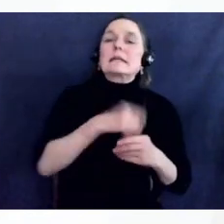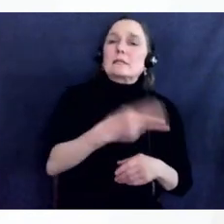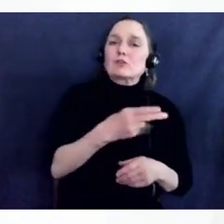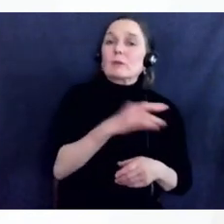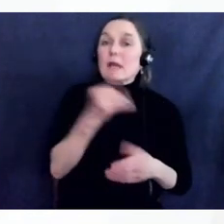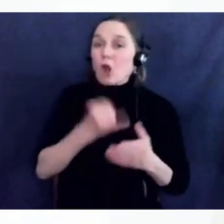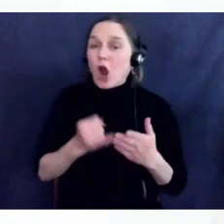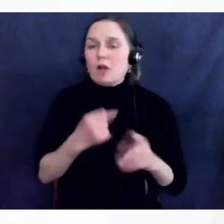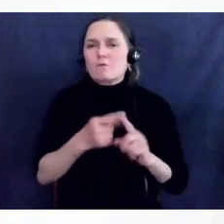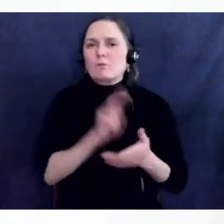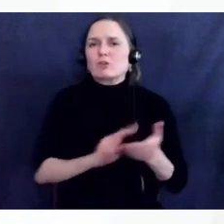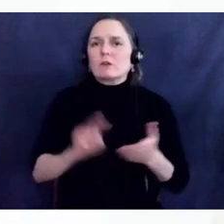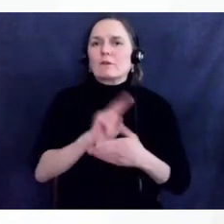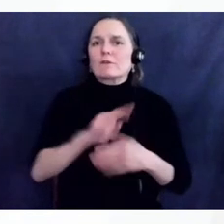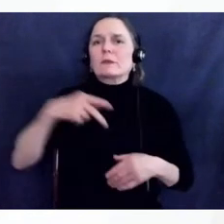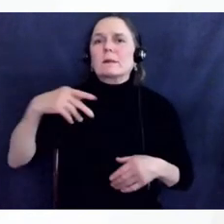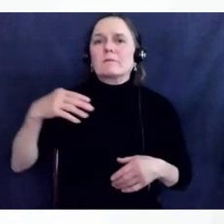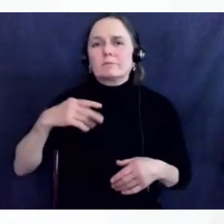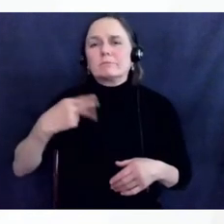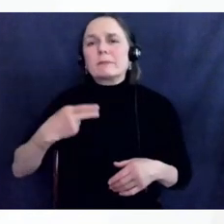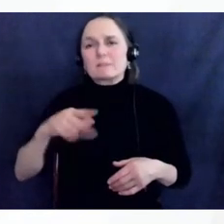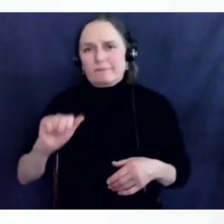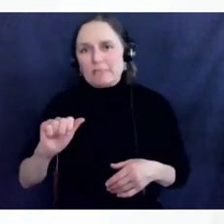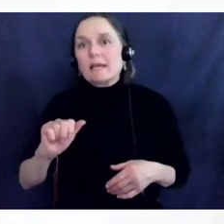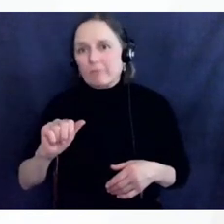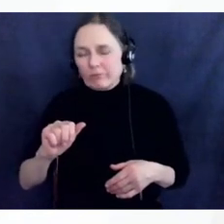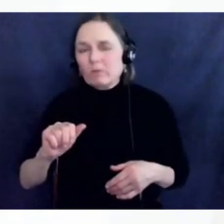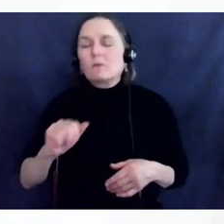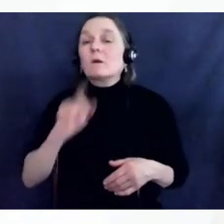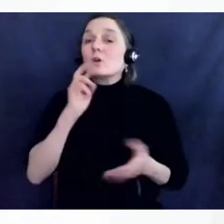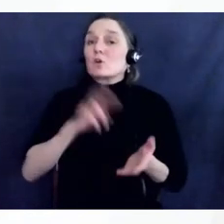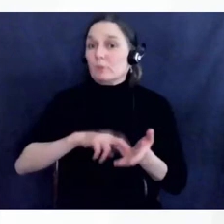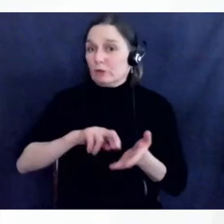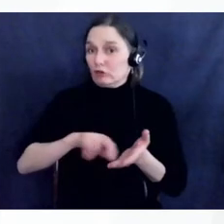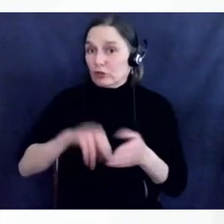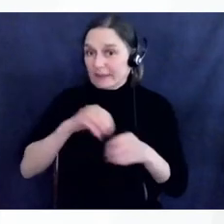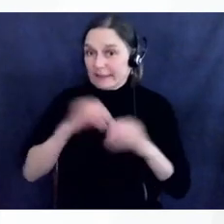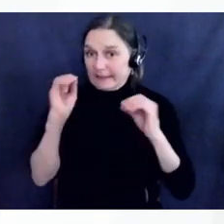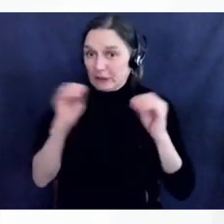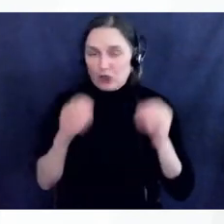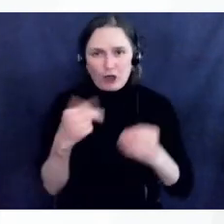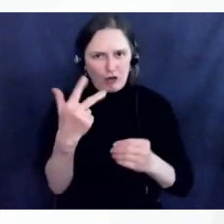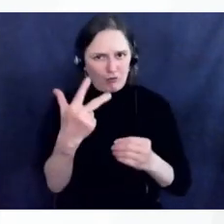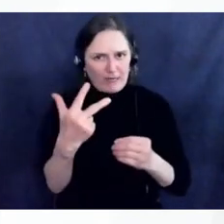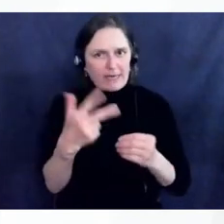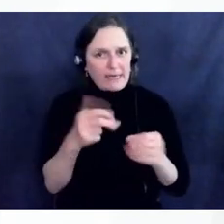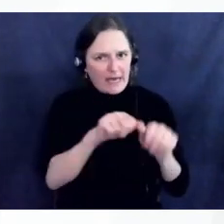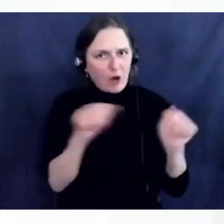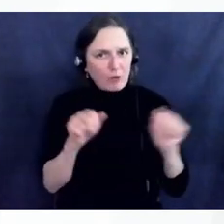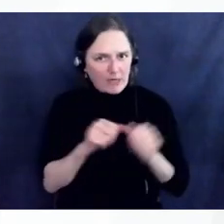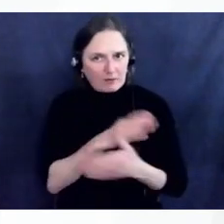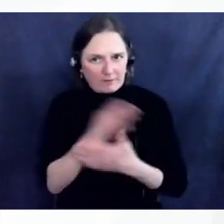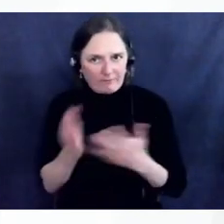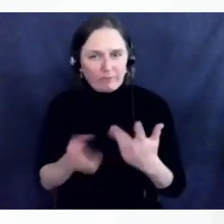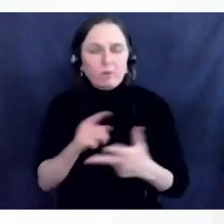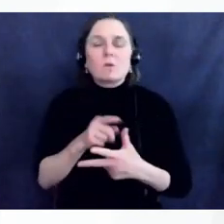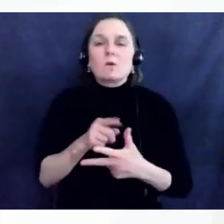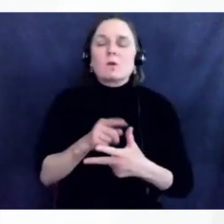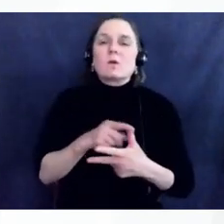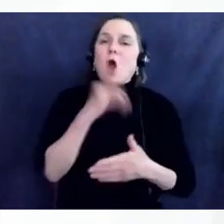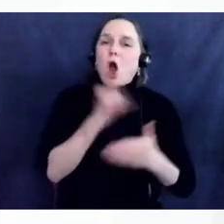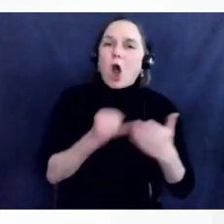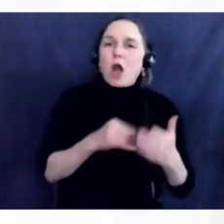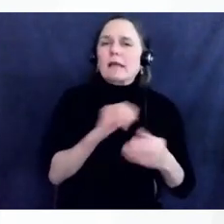Her research and teaching are on three intersecting thematic areas: the art and material culture of North America